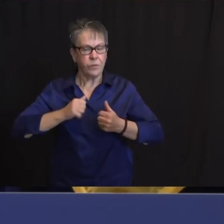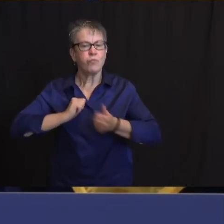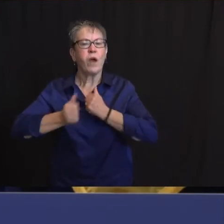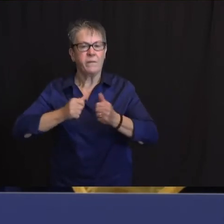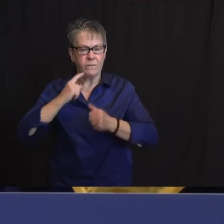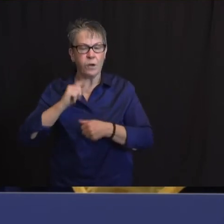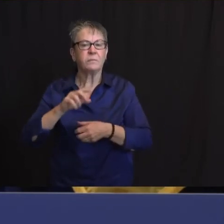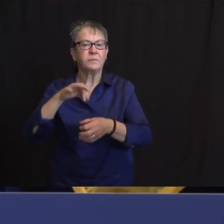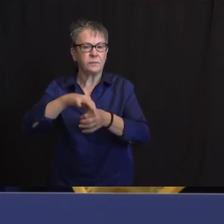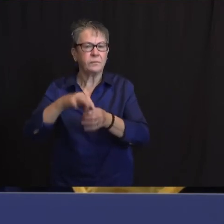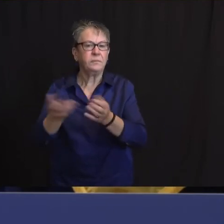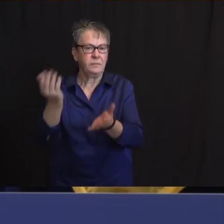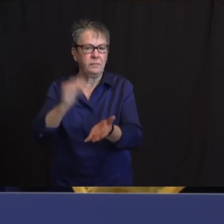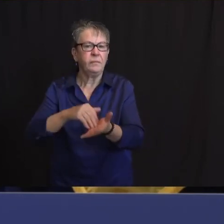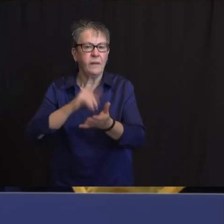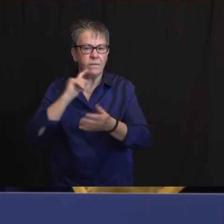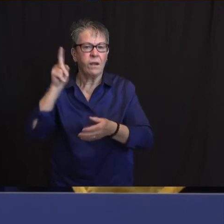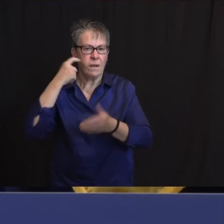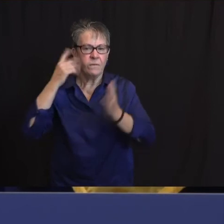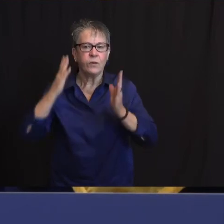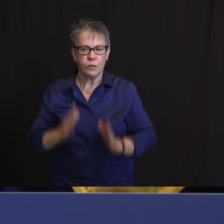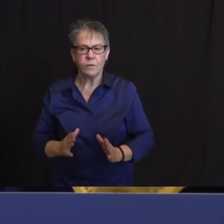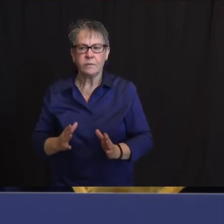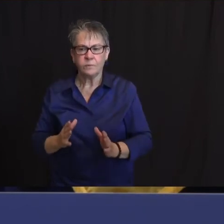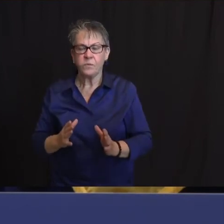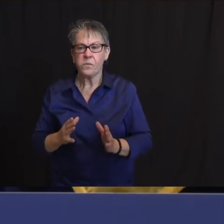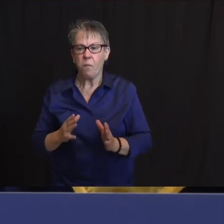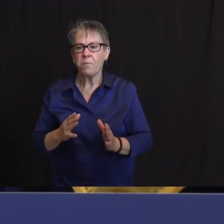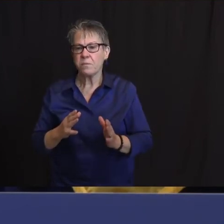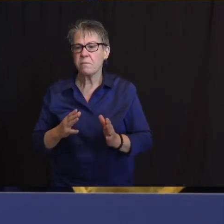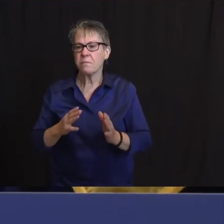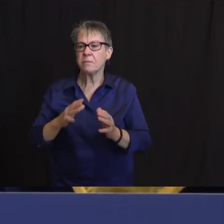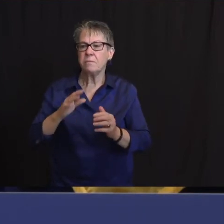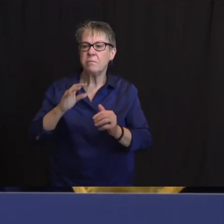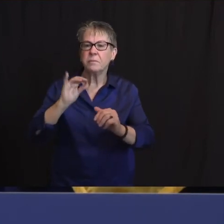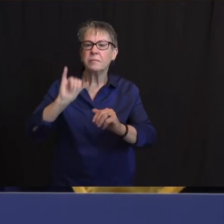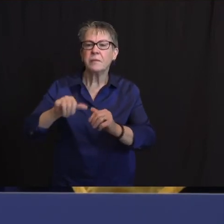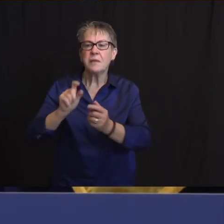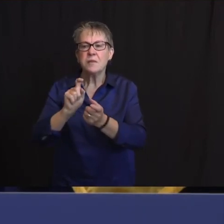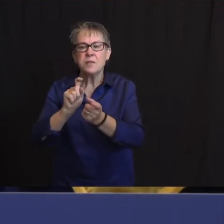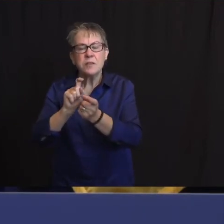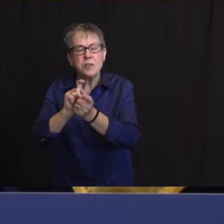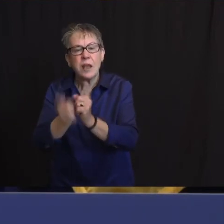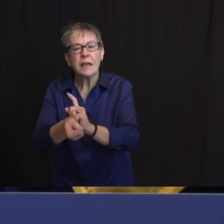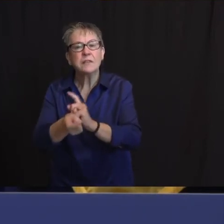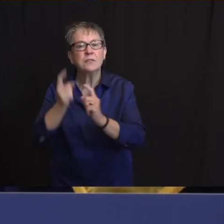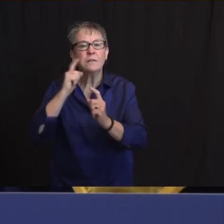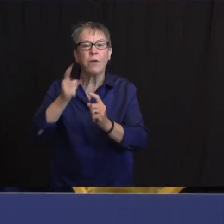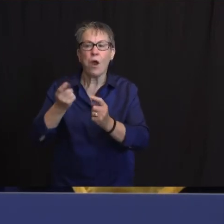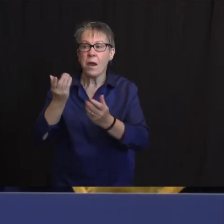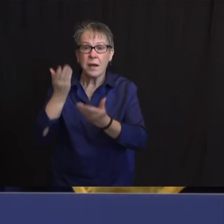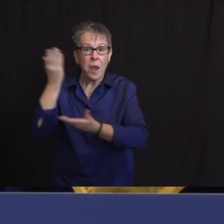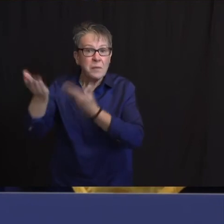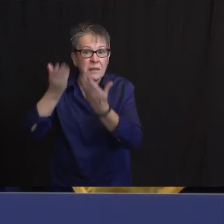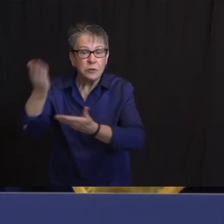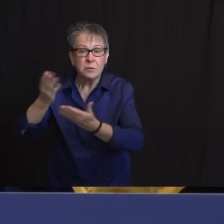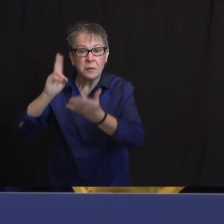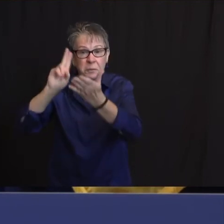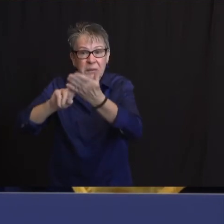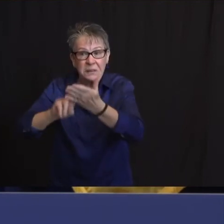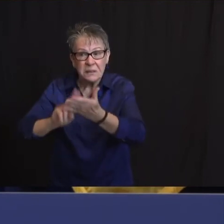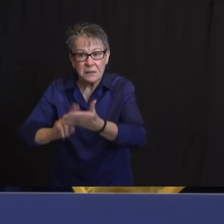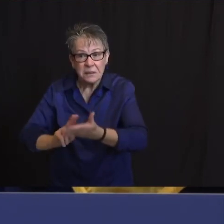the change of the protocols as it relates to the nominating petitions, and Paramel's agreeing with me. Yeah, nothing to report there. The Secretary of State's